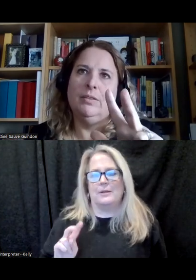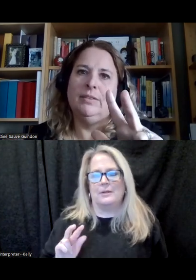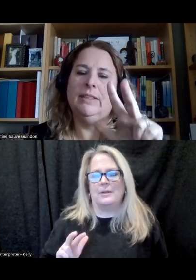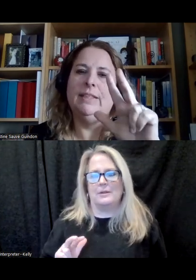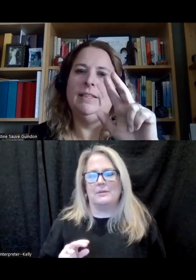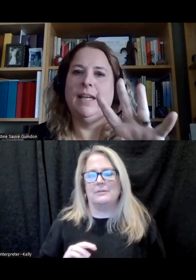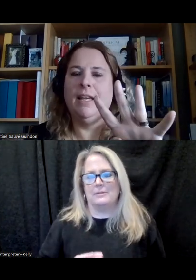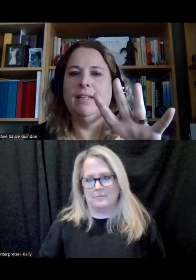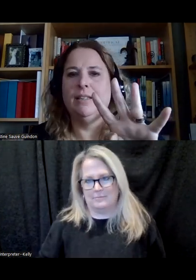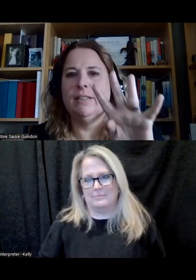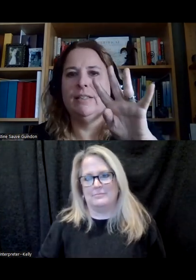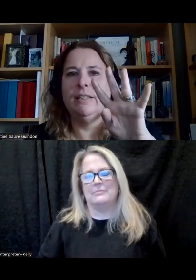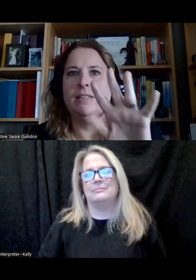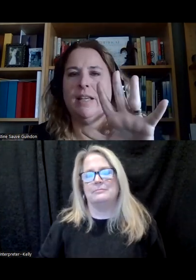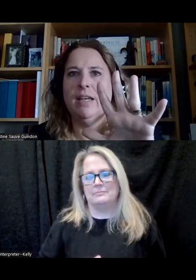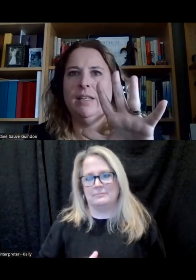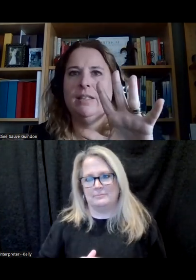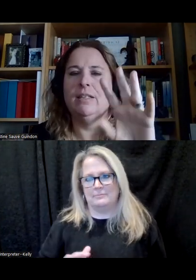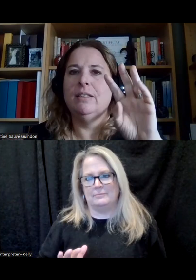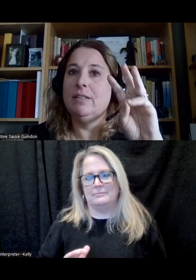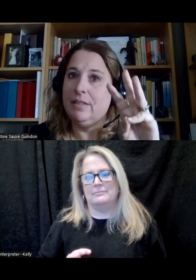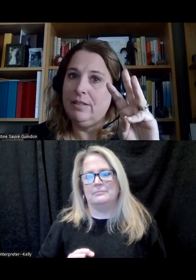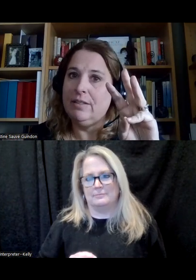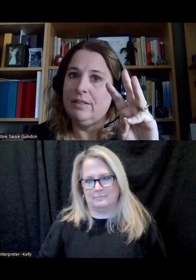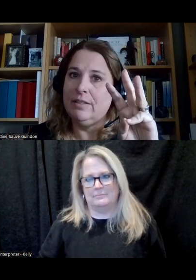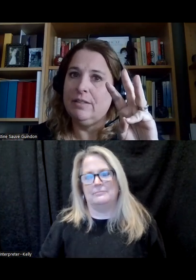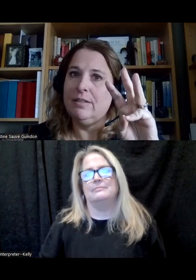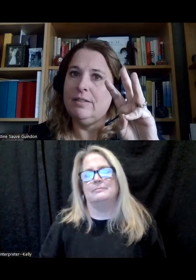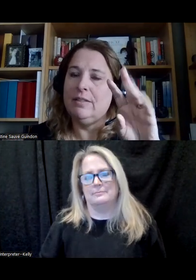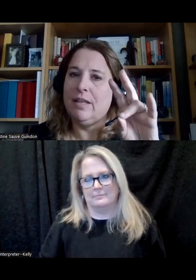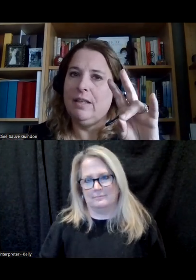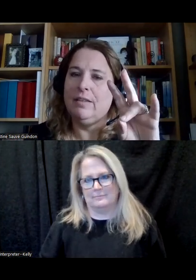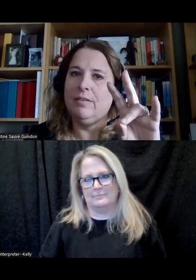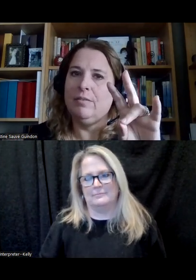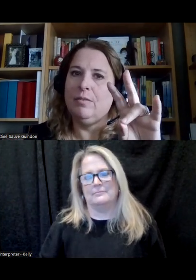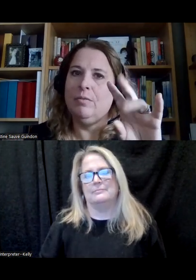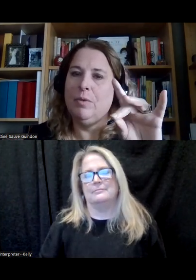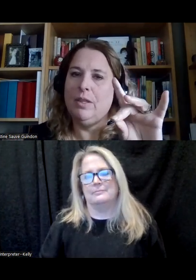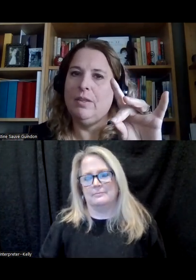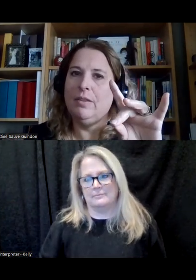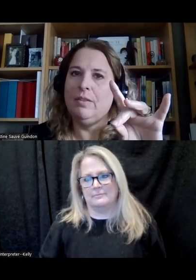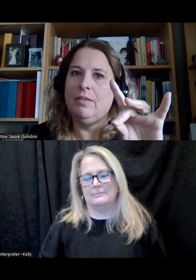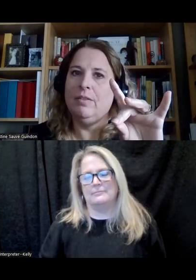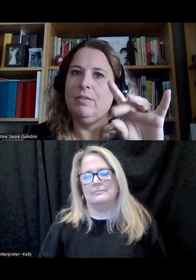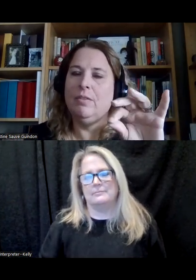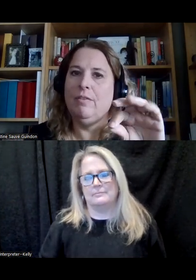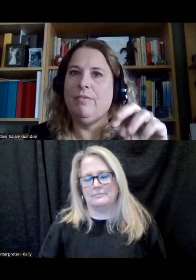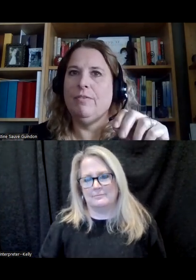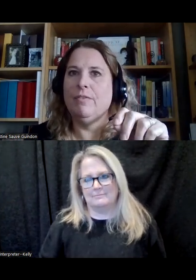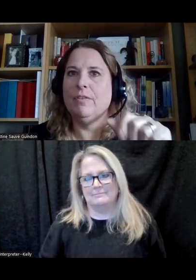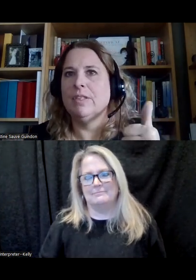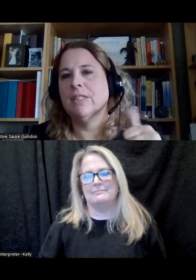3, 4, 5, 6, 7, 8,